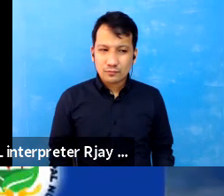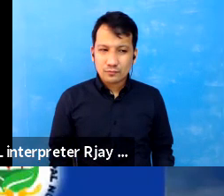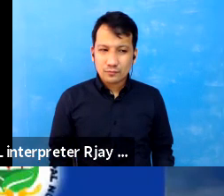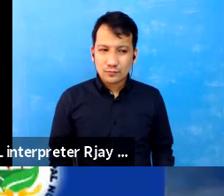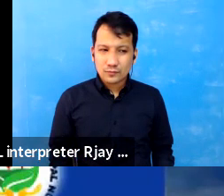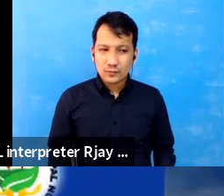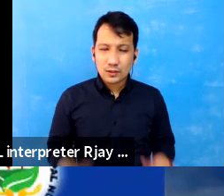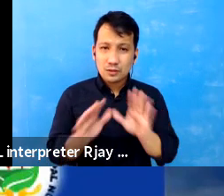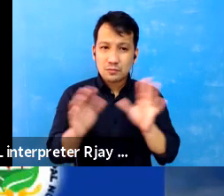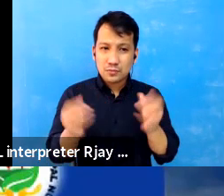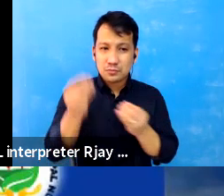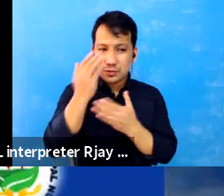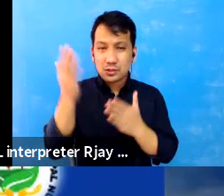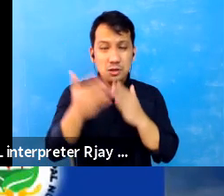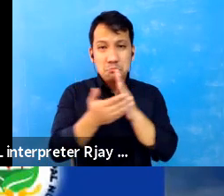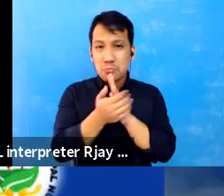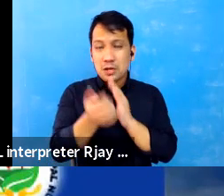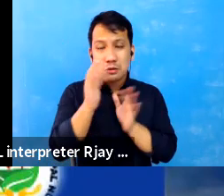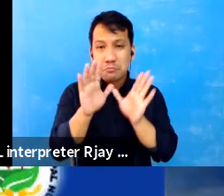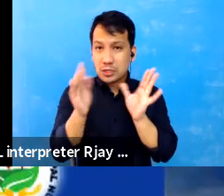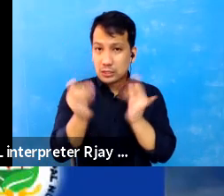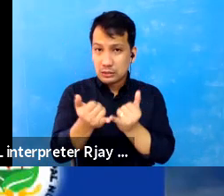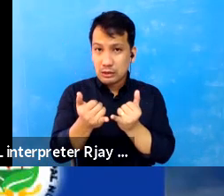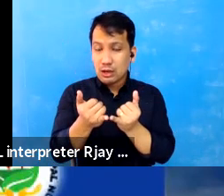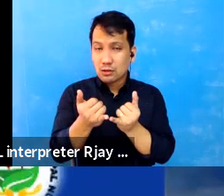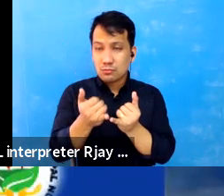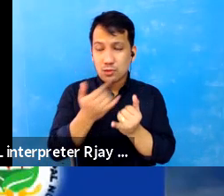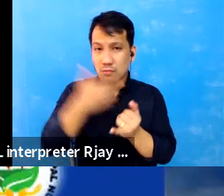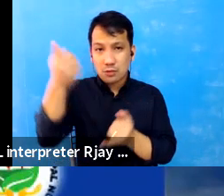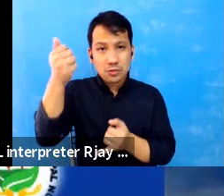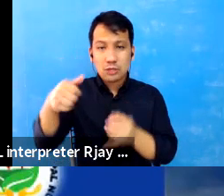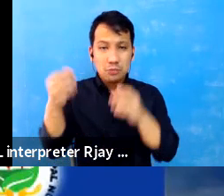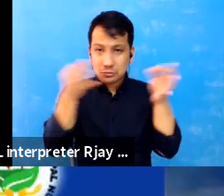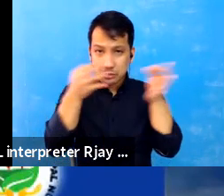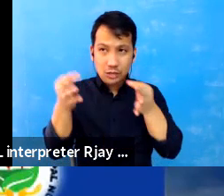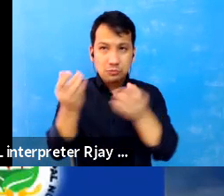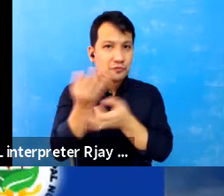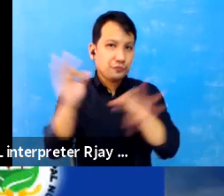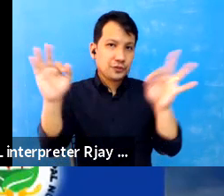barangay still of excellence for the drug-cleared municipality throughout the region.